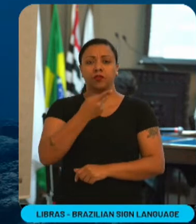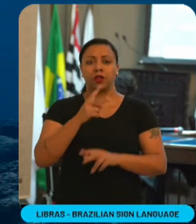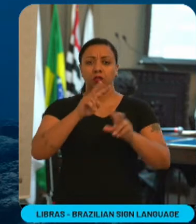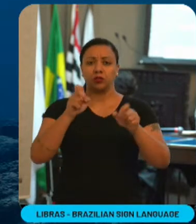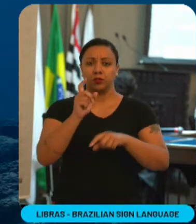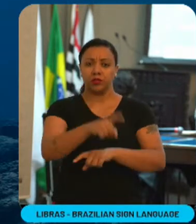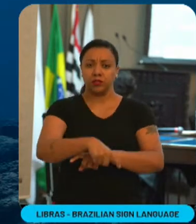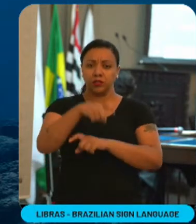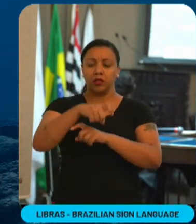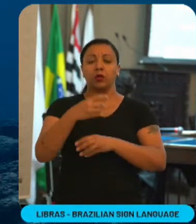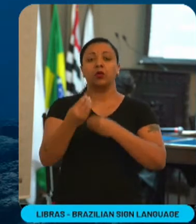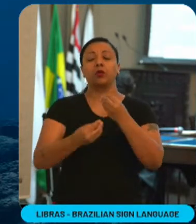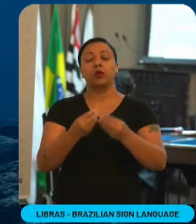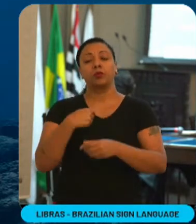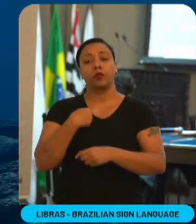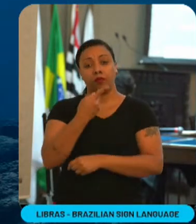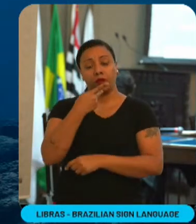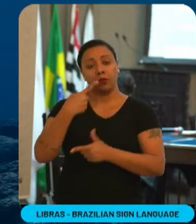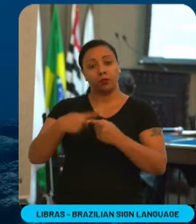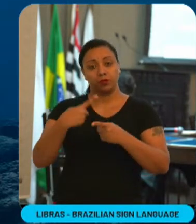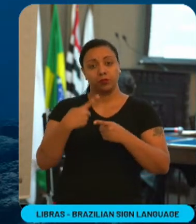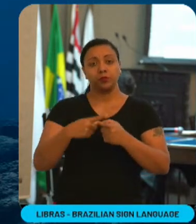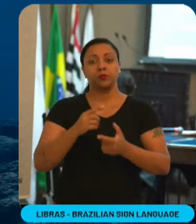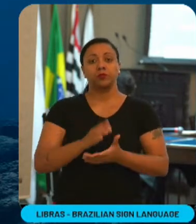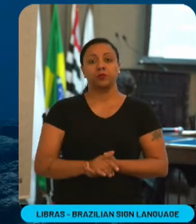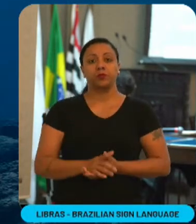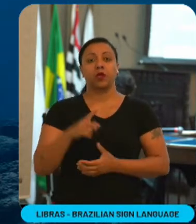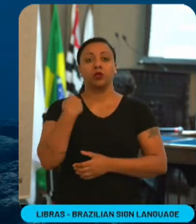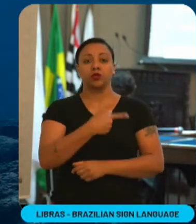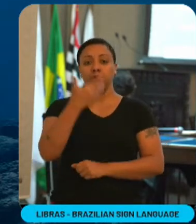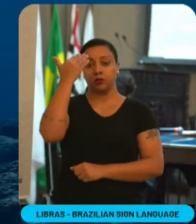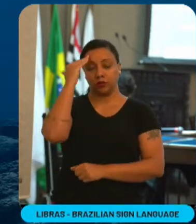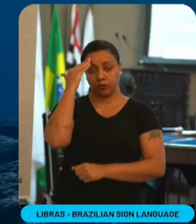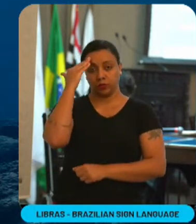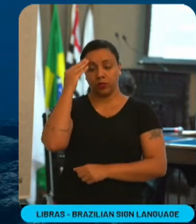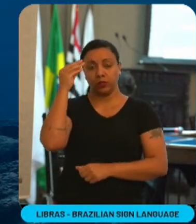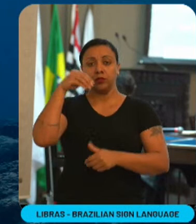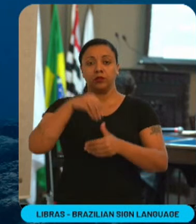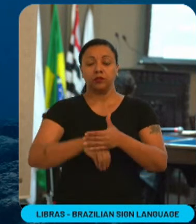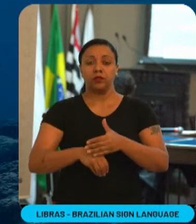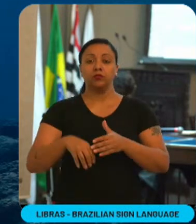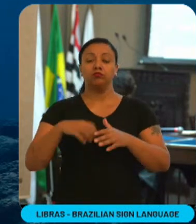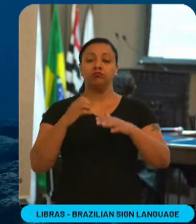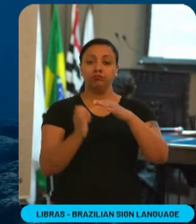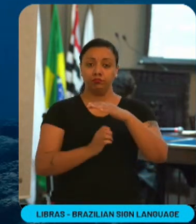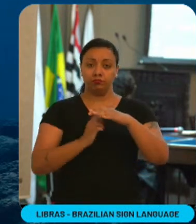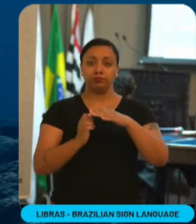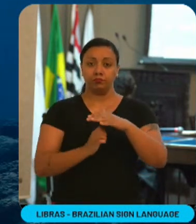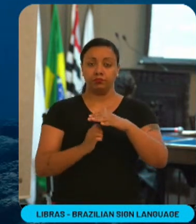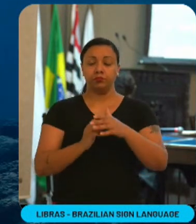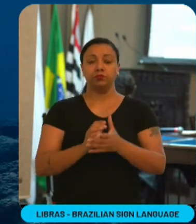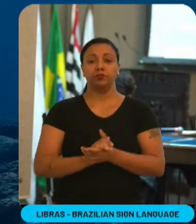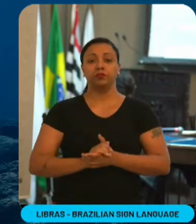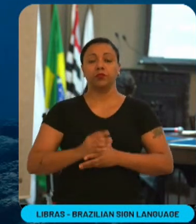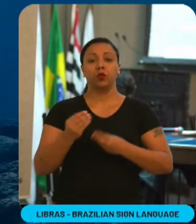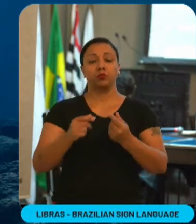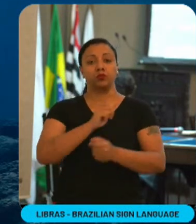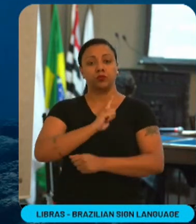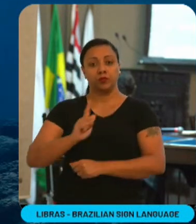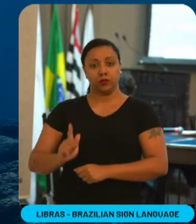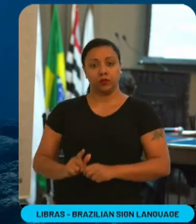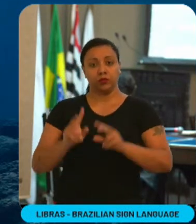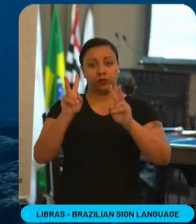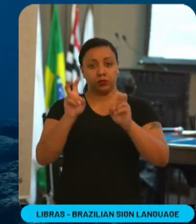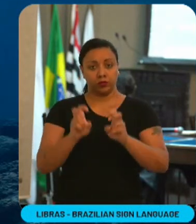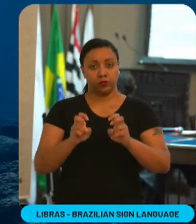are talking about cranes here or gantries, because in our and Derek's and our understanding in